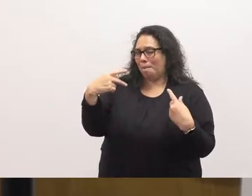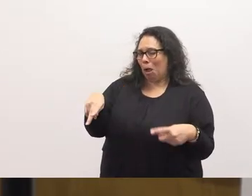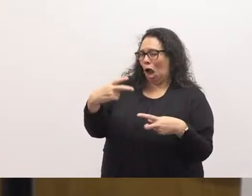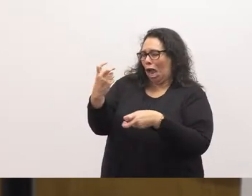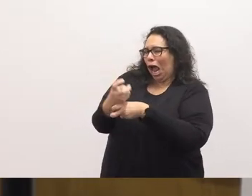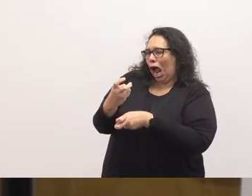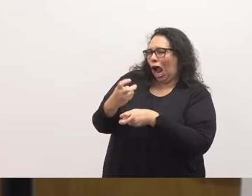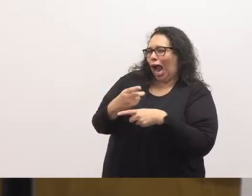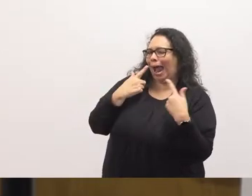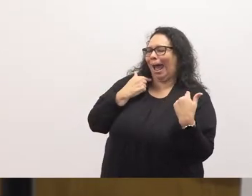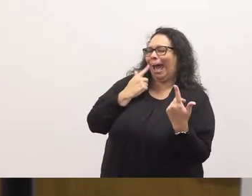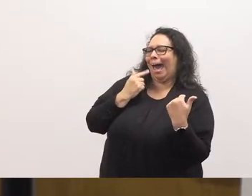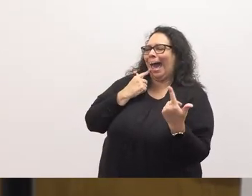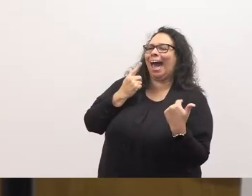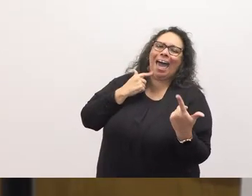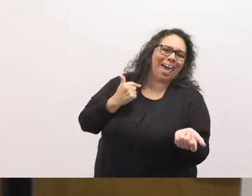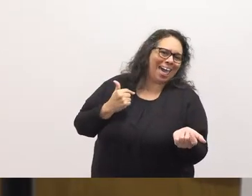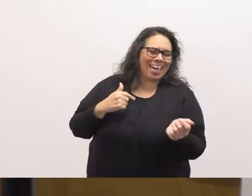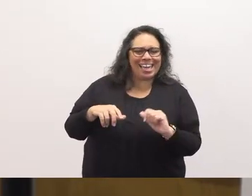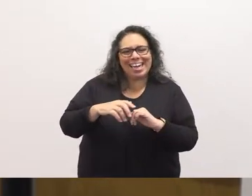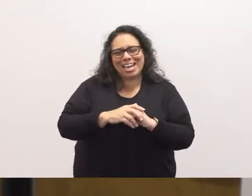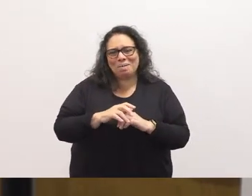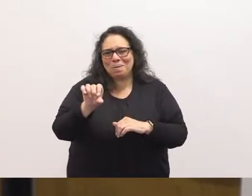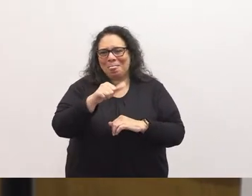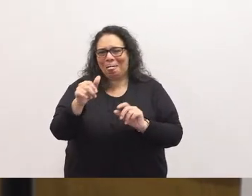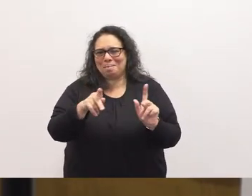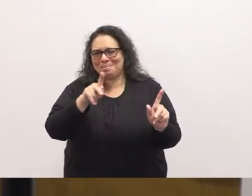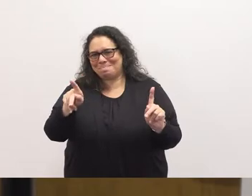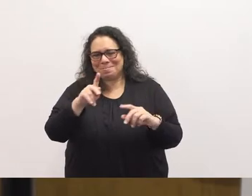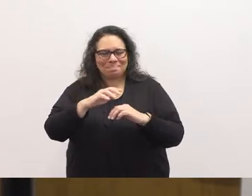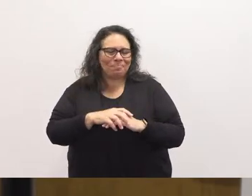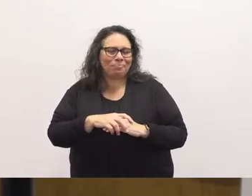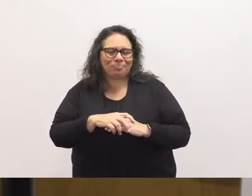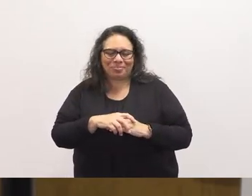with the with the folks